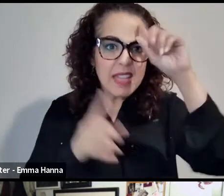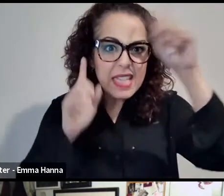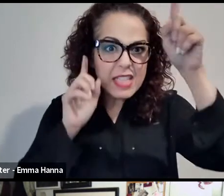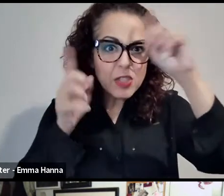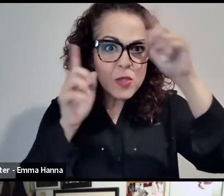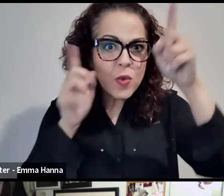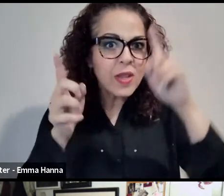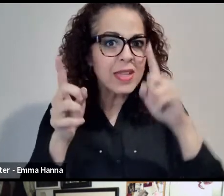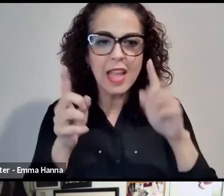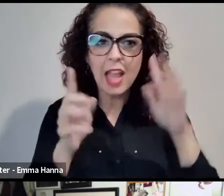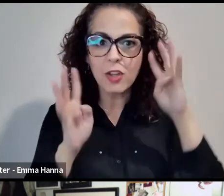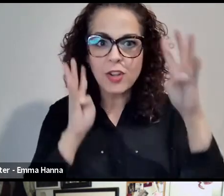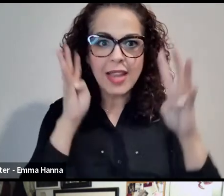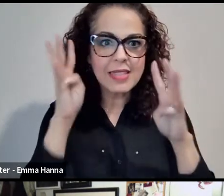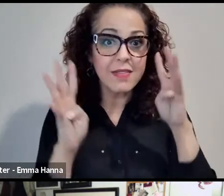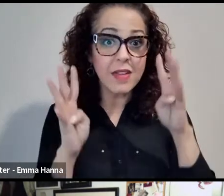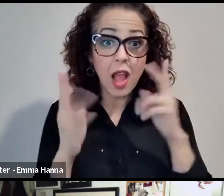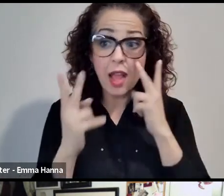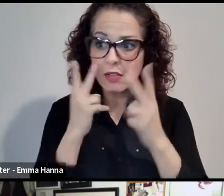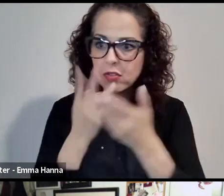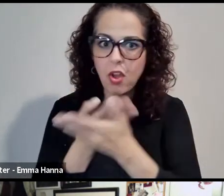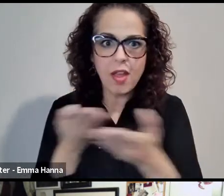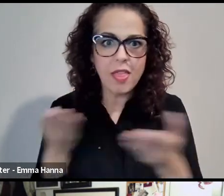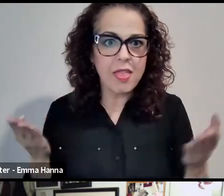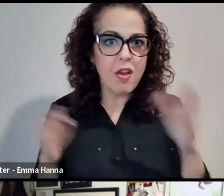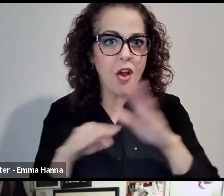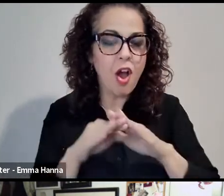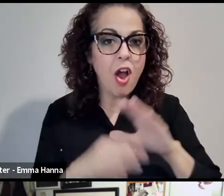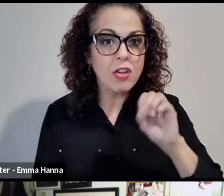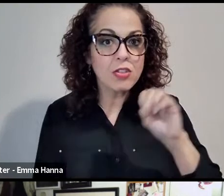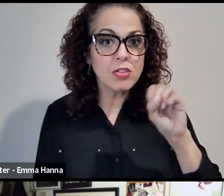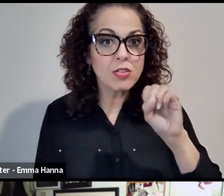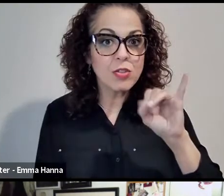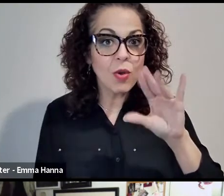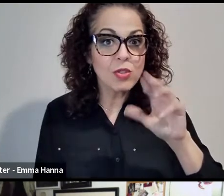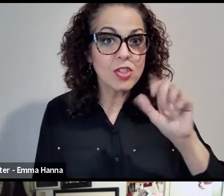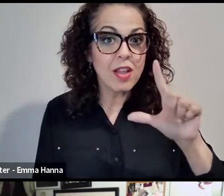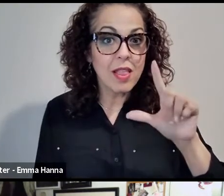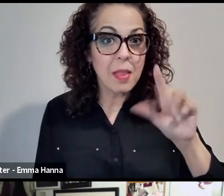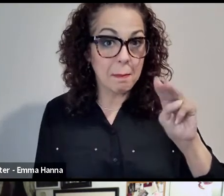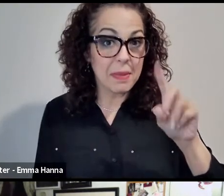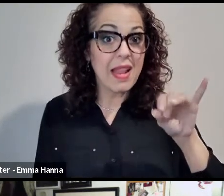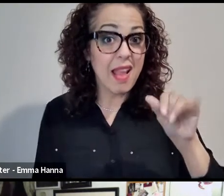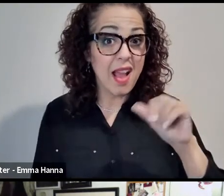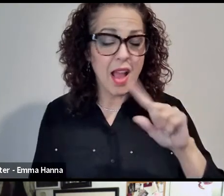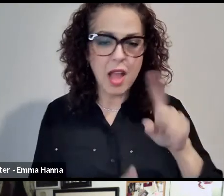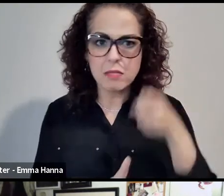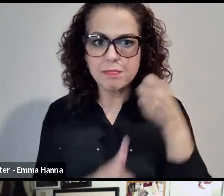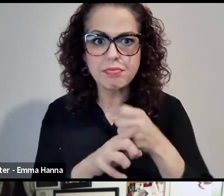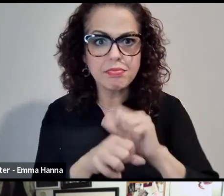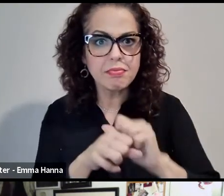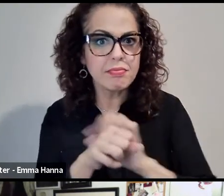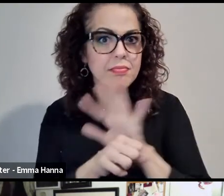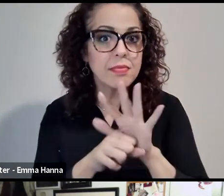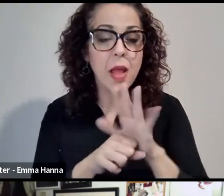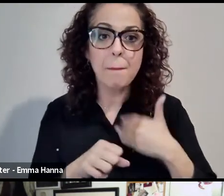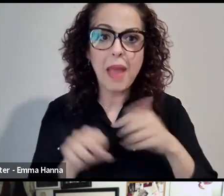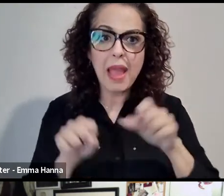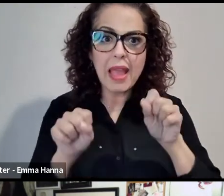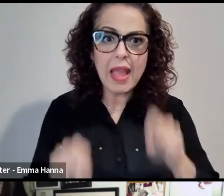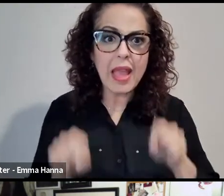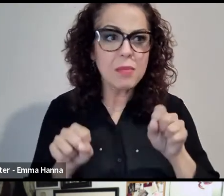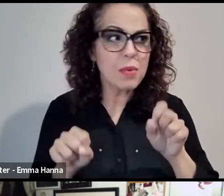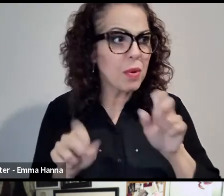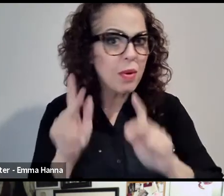ingenuity play out on social media as soon as coronavirus dominated our lives. My able-bodied friends were apt to share